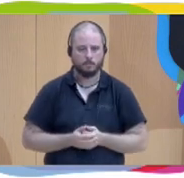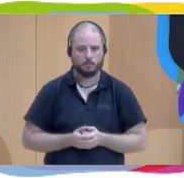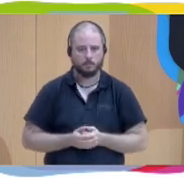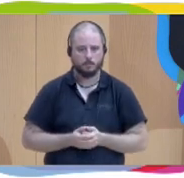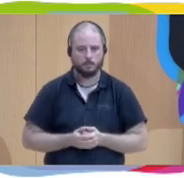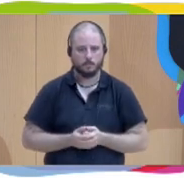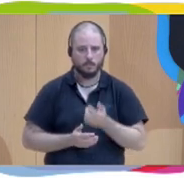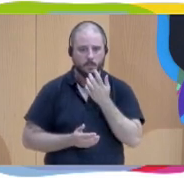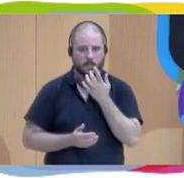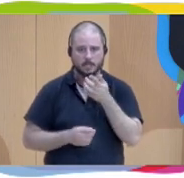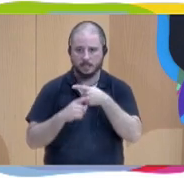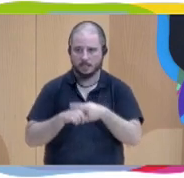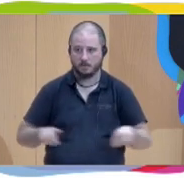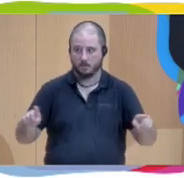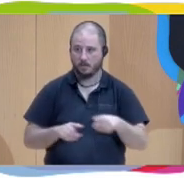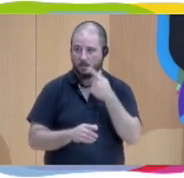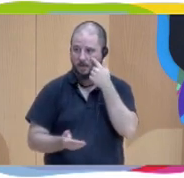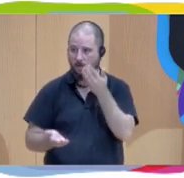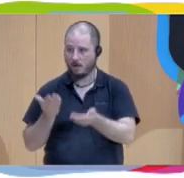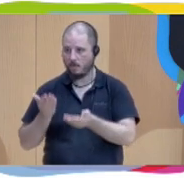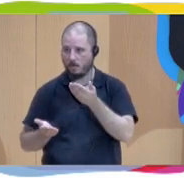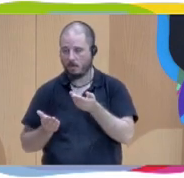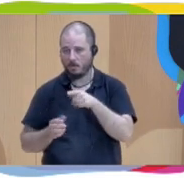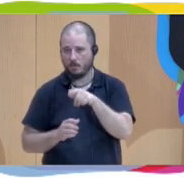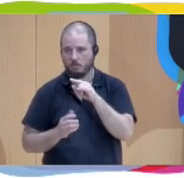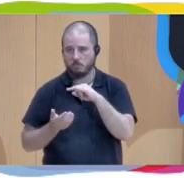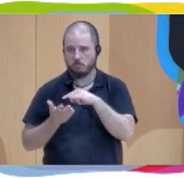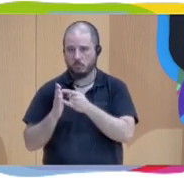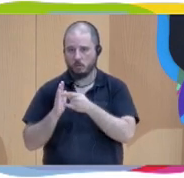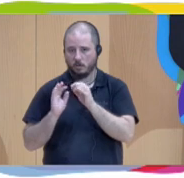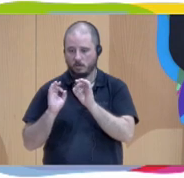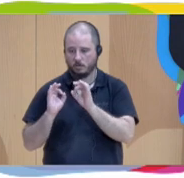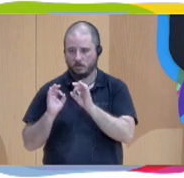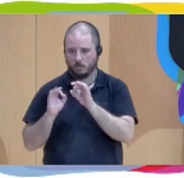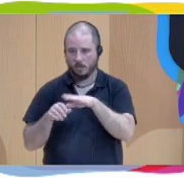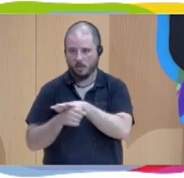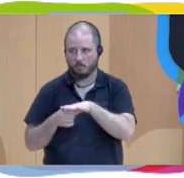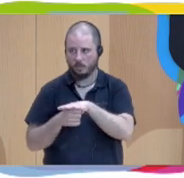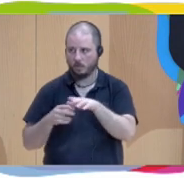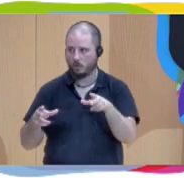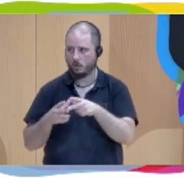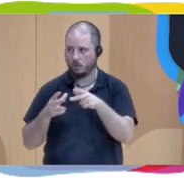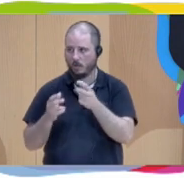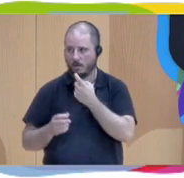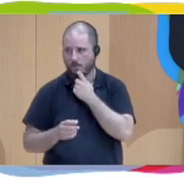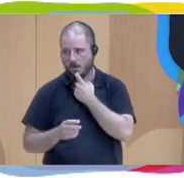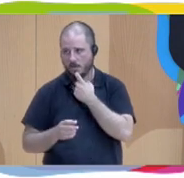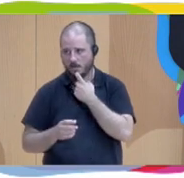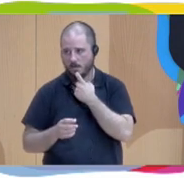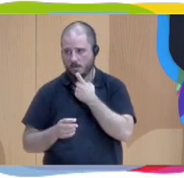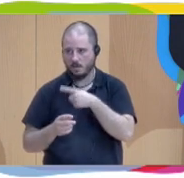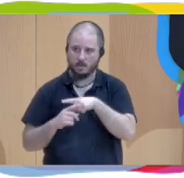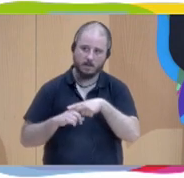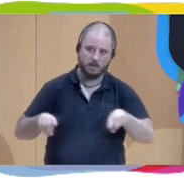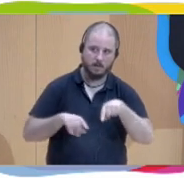entre cómo abordáis la evaluación de un proyecto de estas características del ámbito social en Finlandia o cómo evaluamos